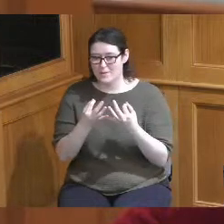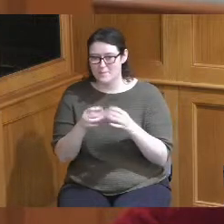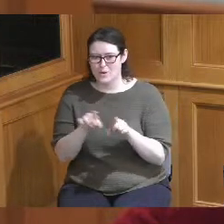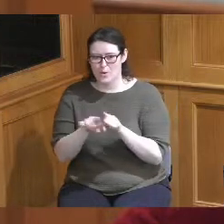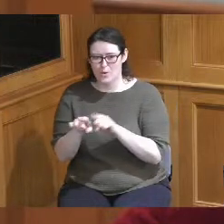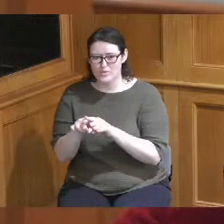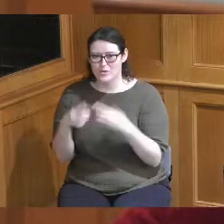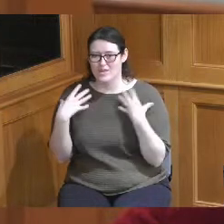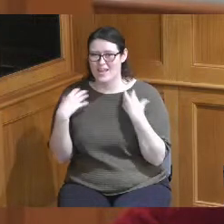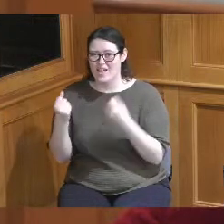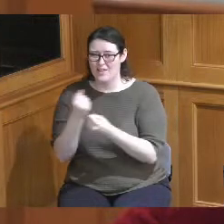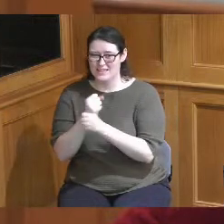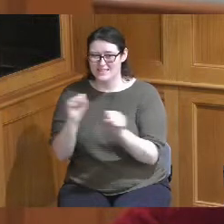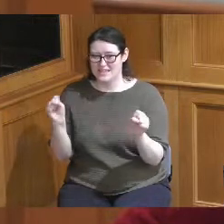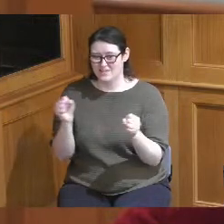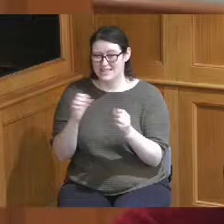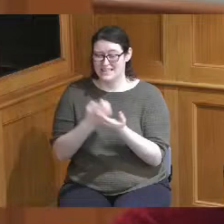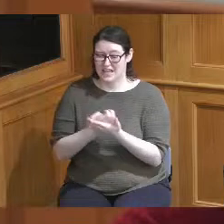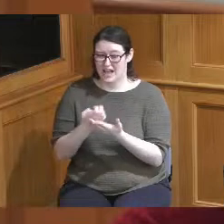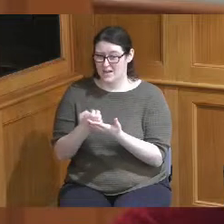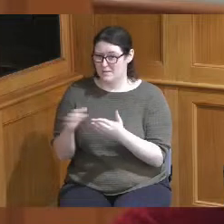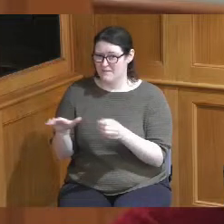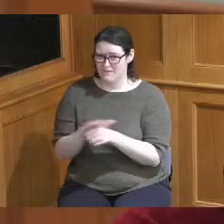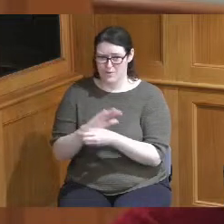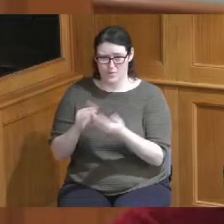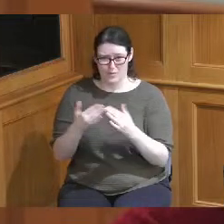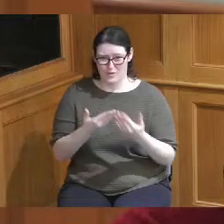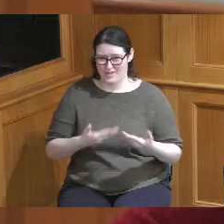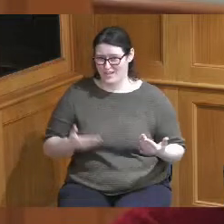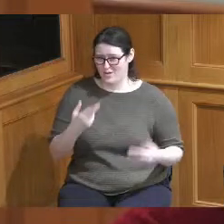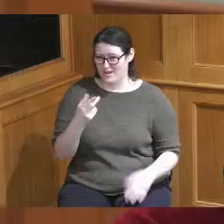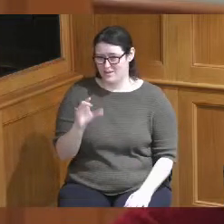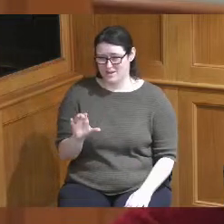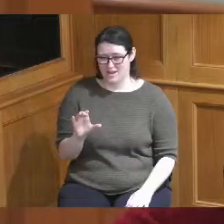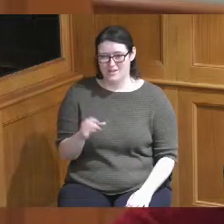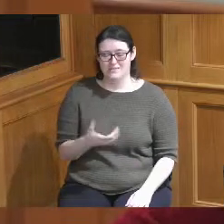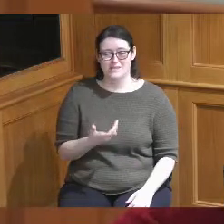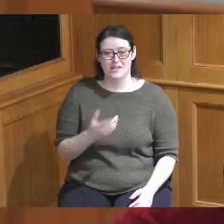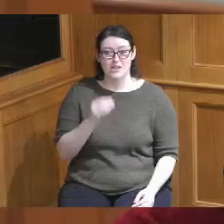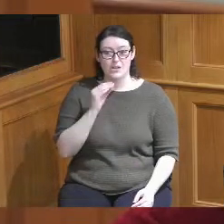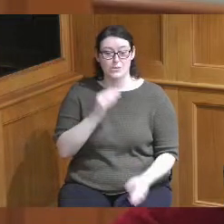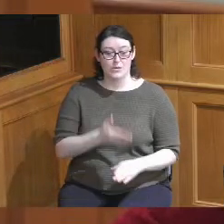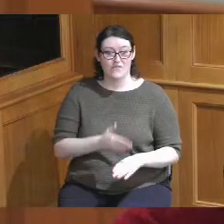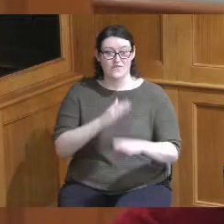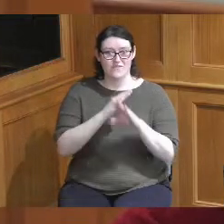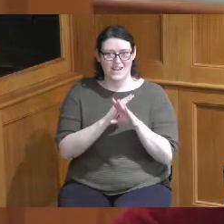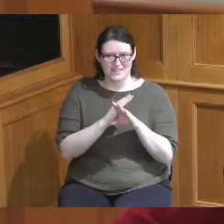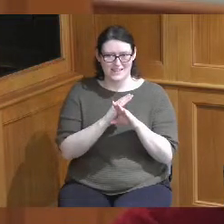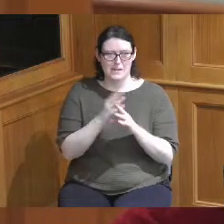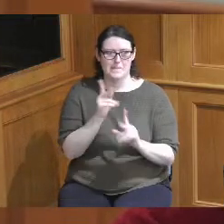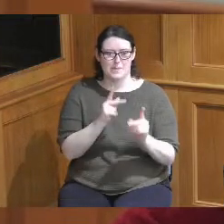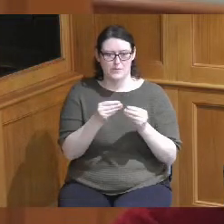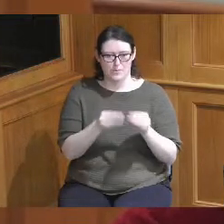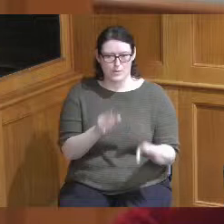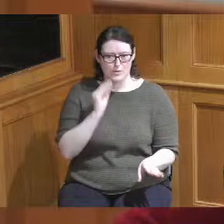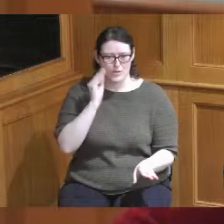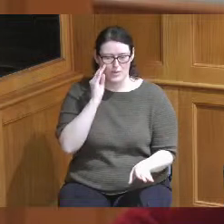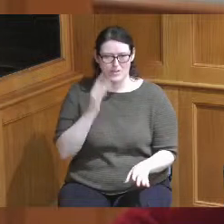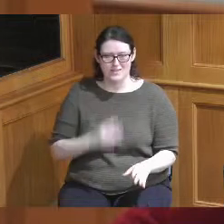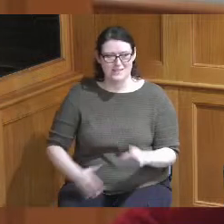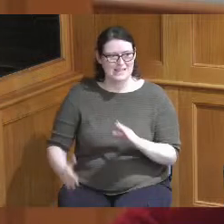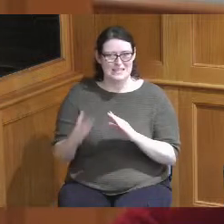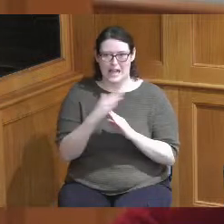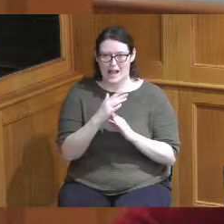health, safety, and economy of our entire community. Preventing homelessness before it begins is one of the most effective ways to address